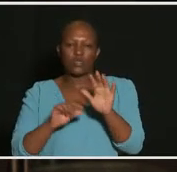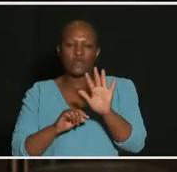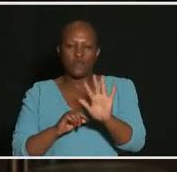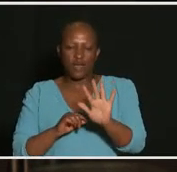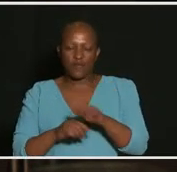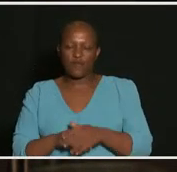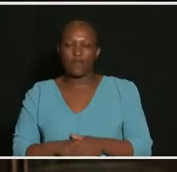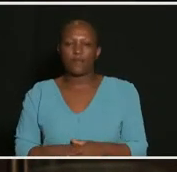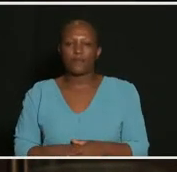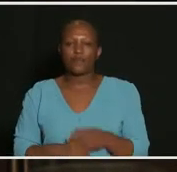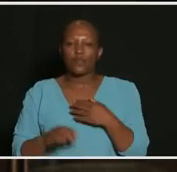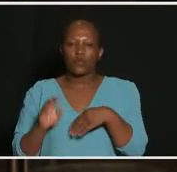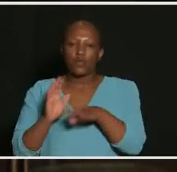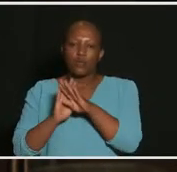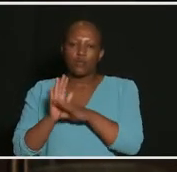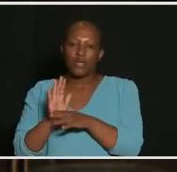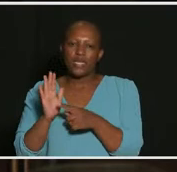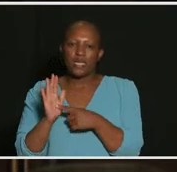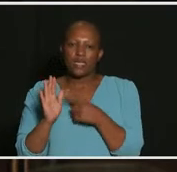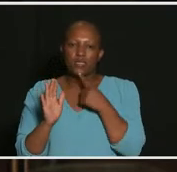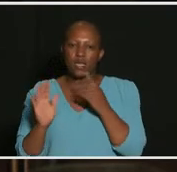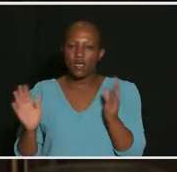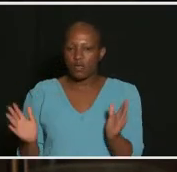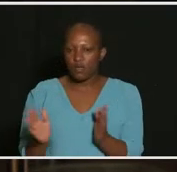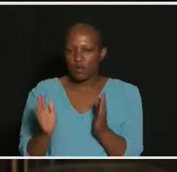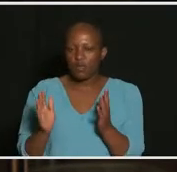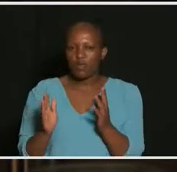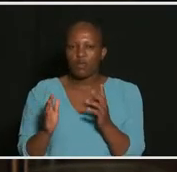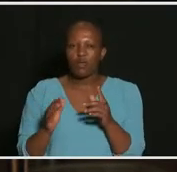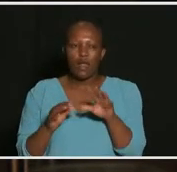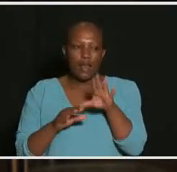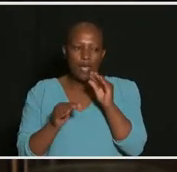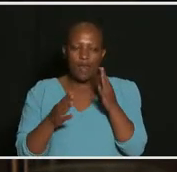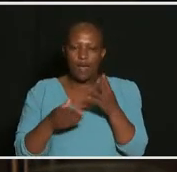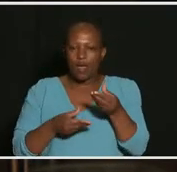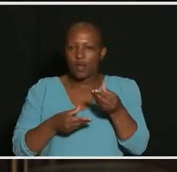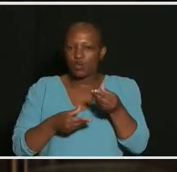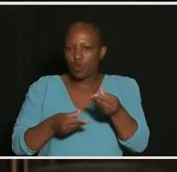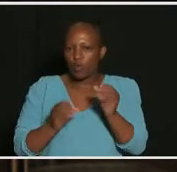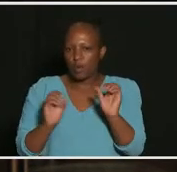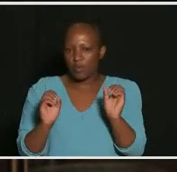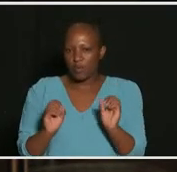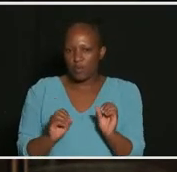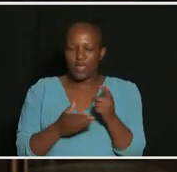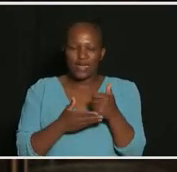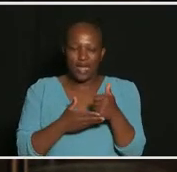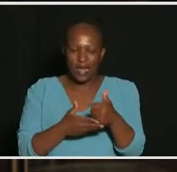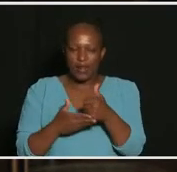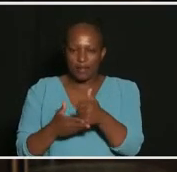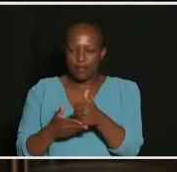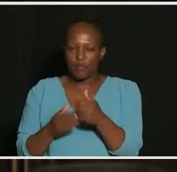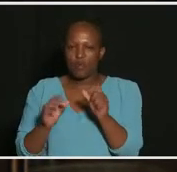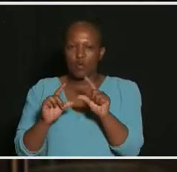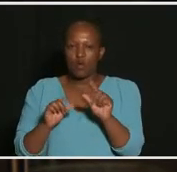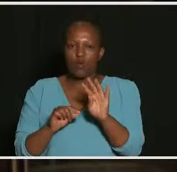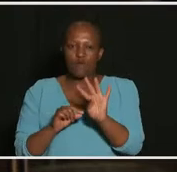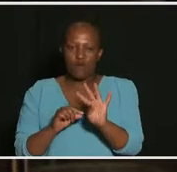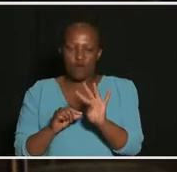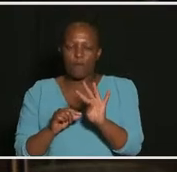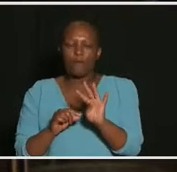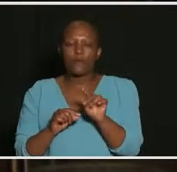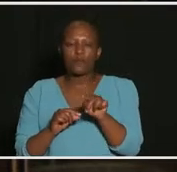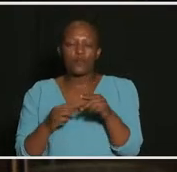the peer enhances the management of undocumented Learners to ensure such Learners are assisted as pet loss for this